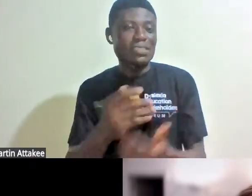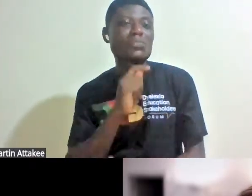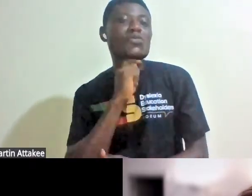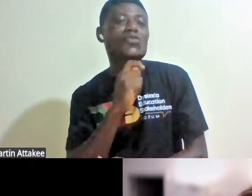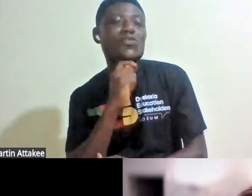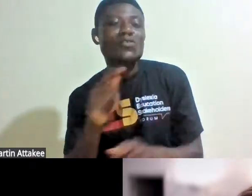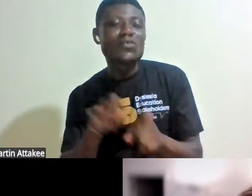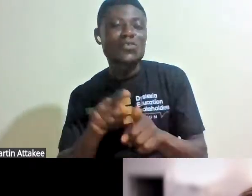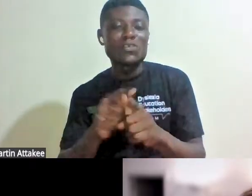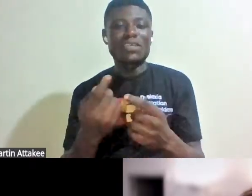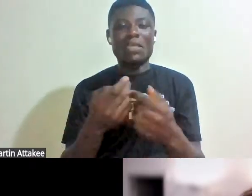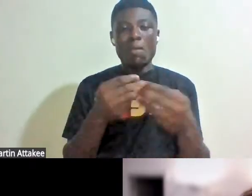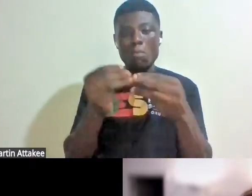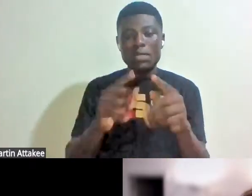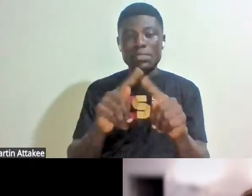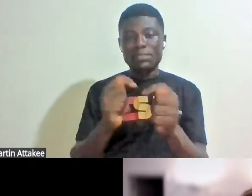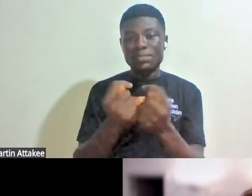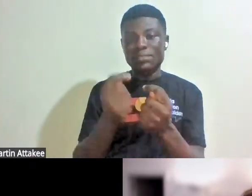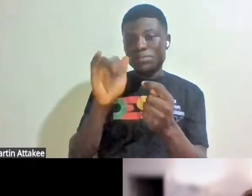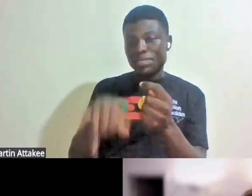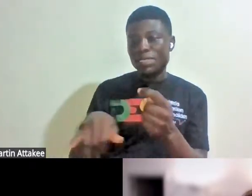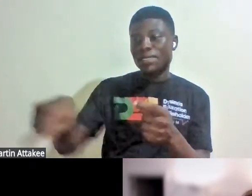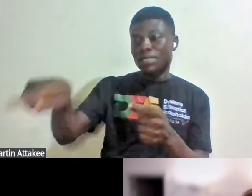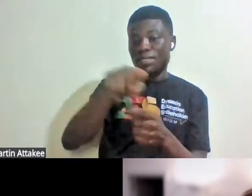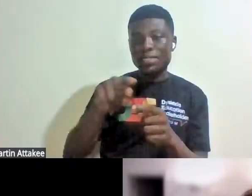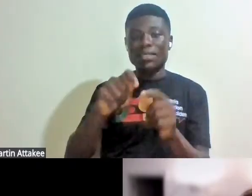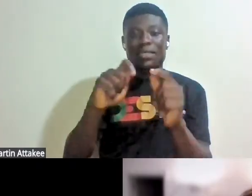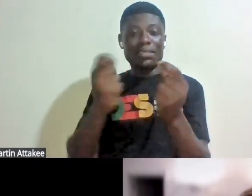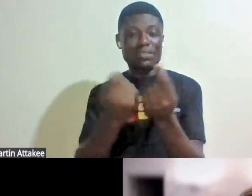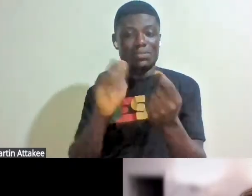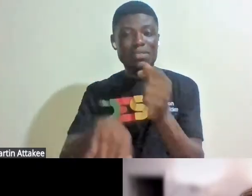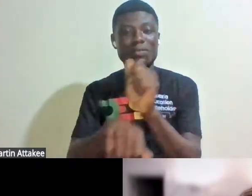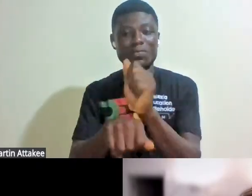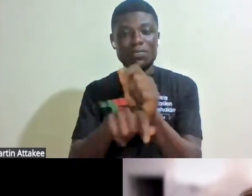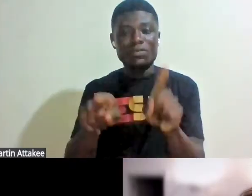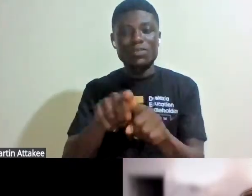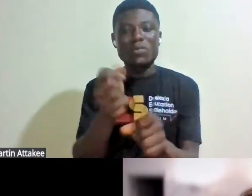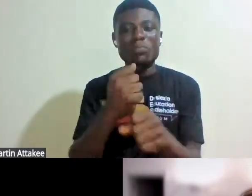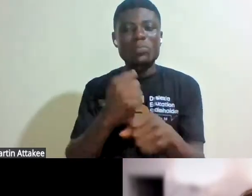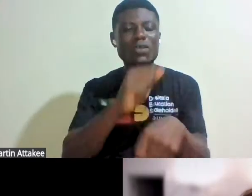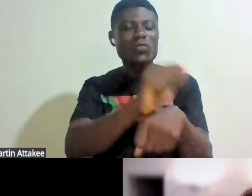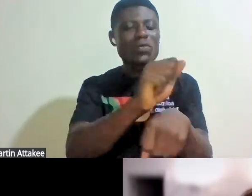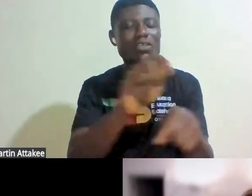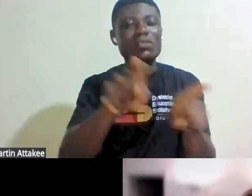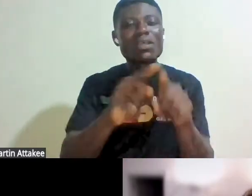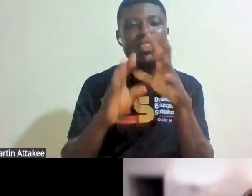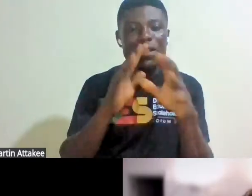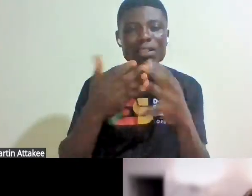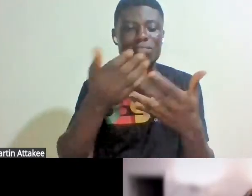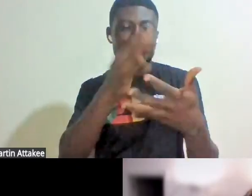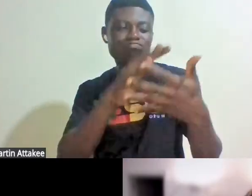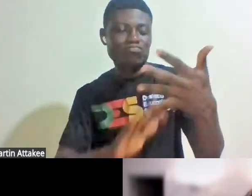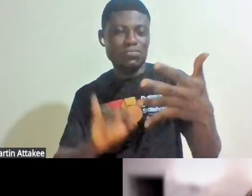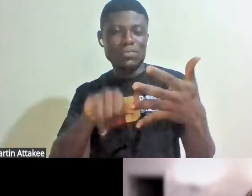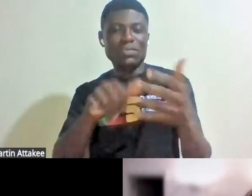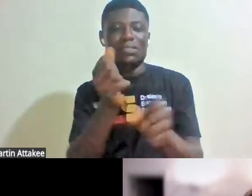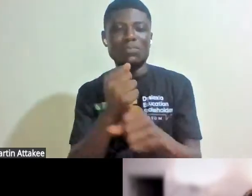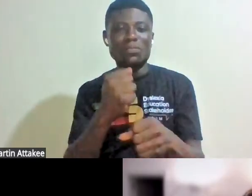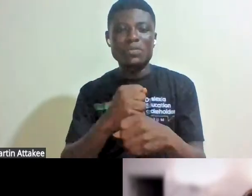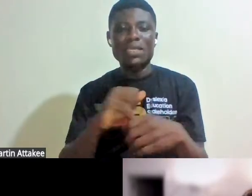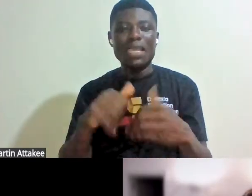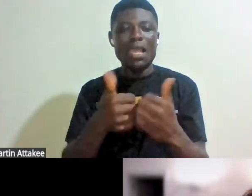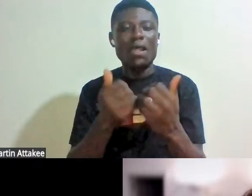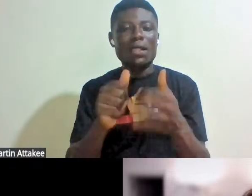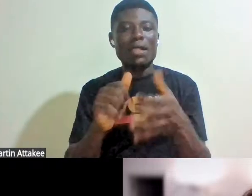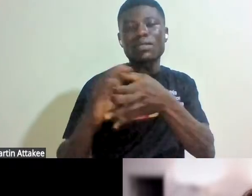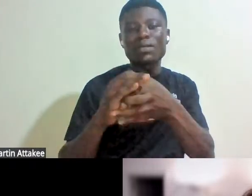teams actually use, from adjustment menus and conversation scripts to bias-resistant hiring